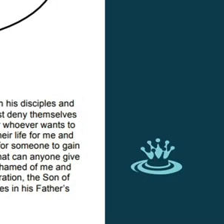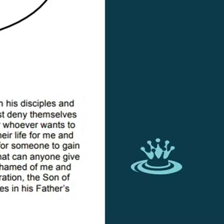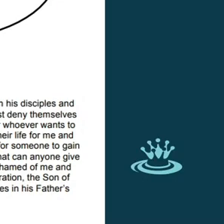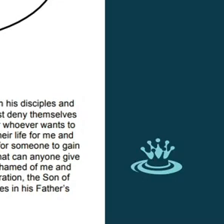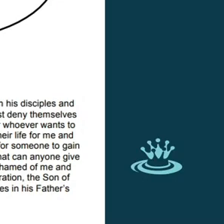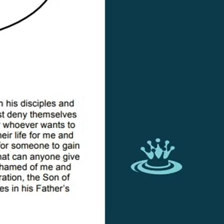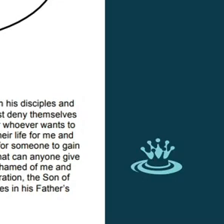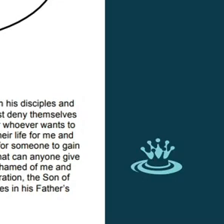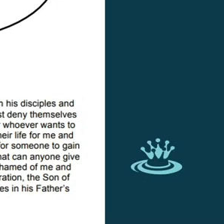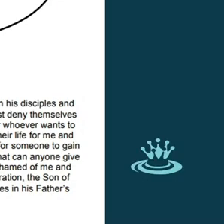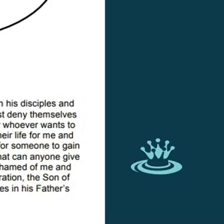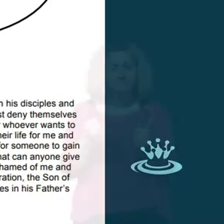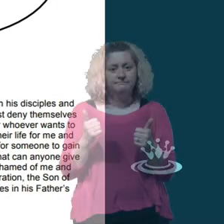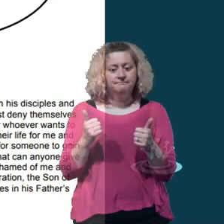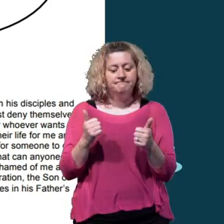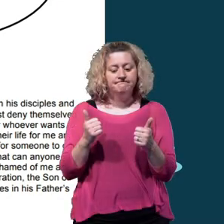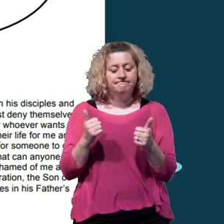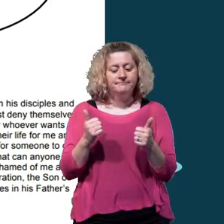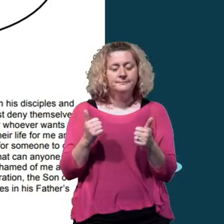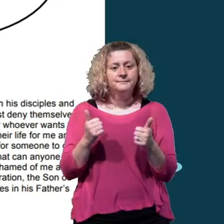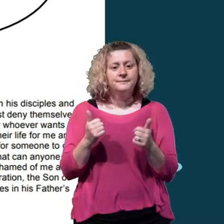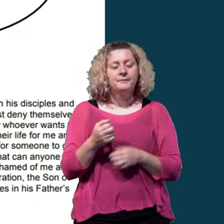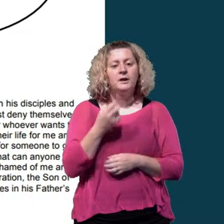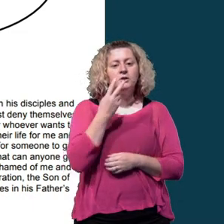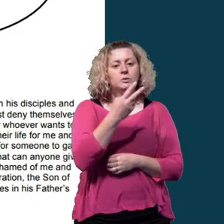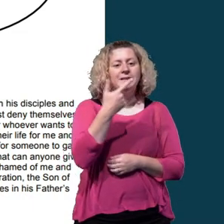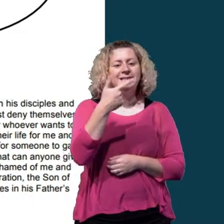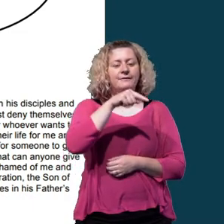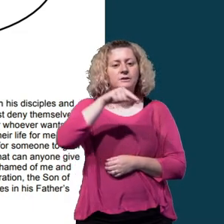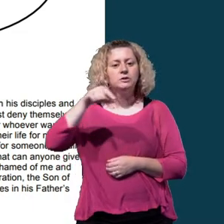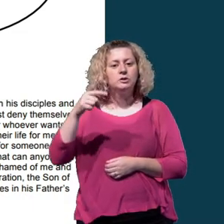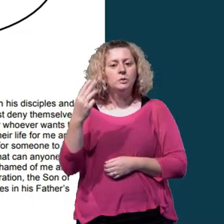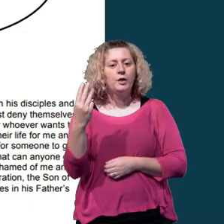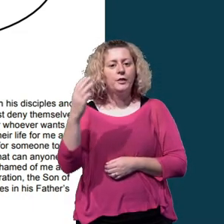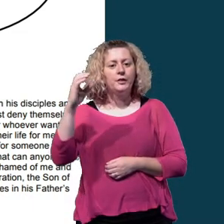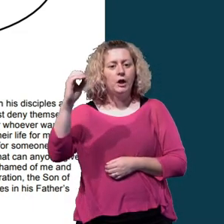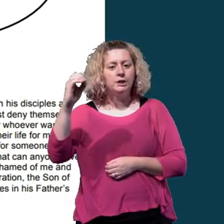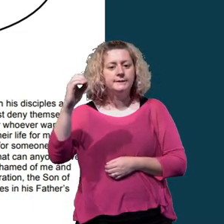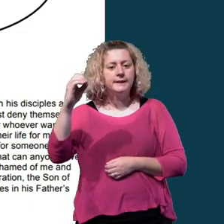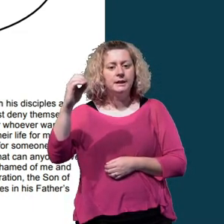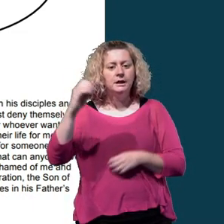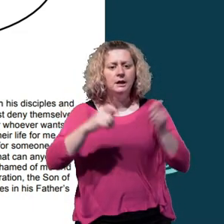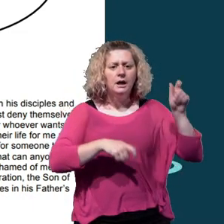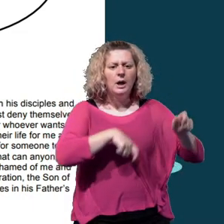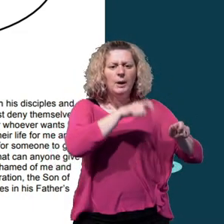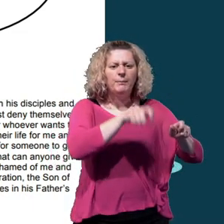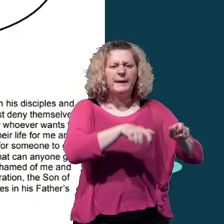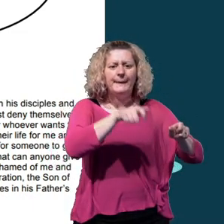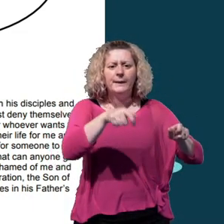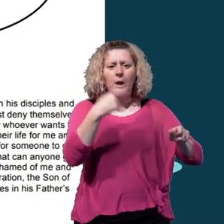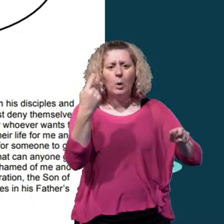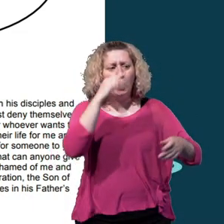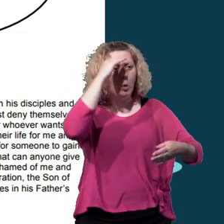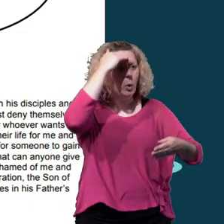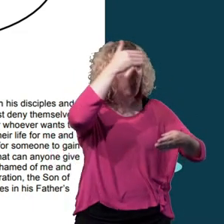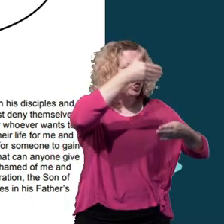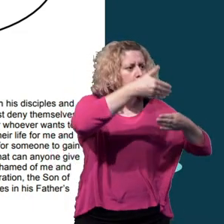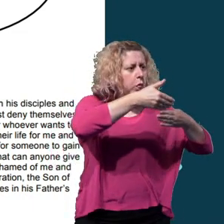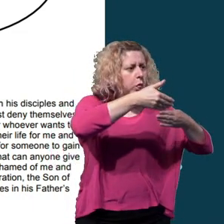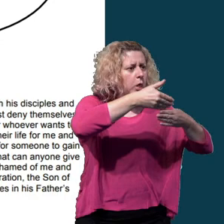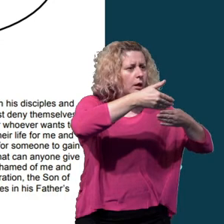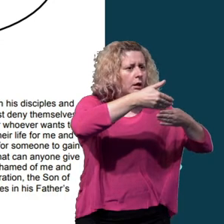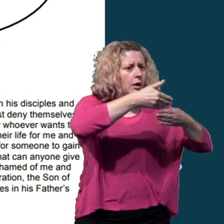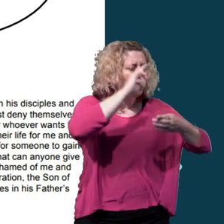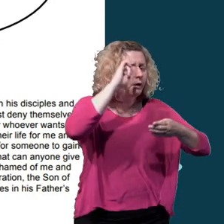So in 27 to 30, here is Jesus. Who are the blind people in 27 to 30? Who's blind? Who can't see?